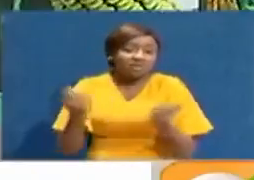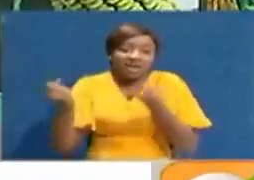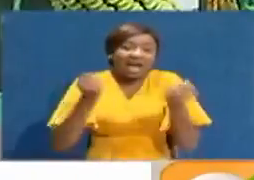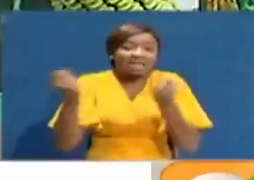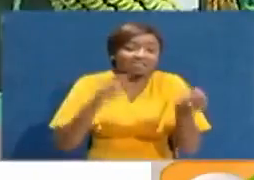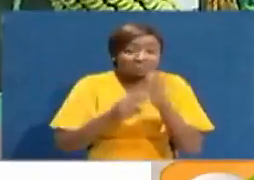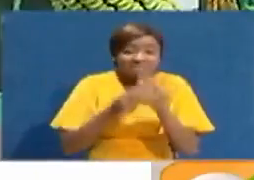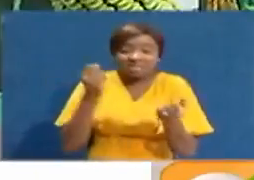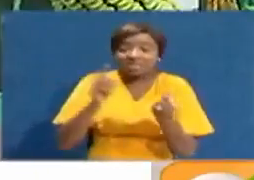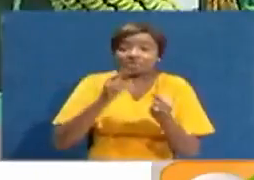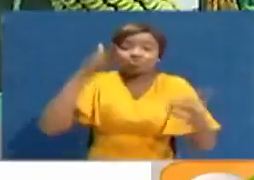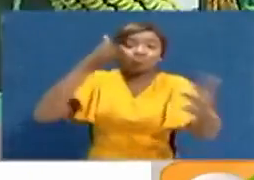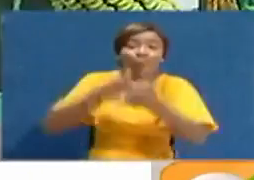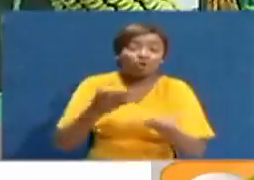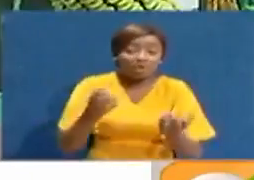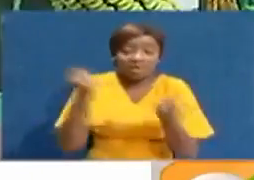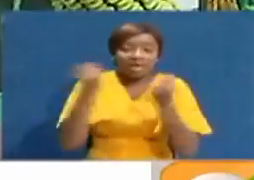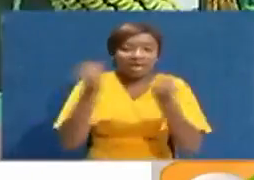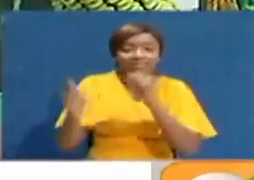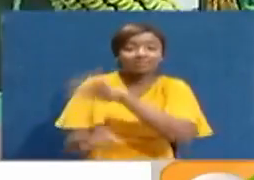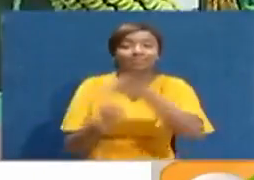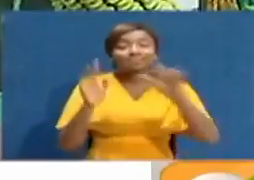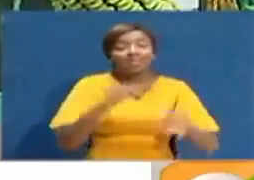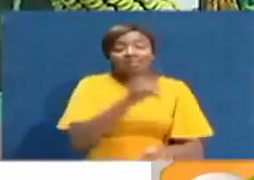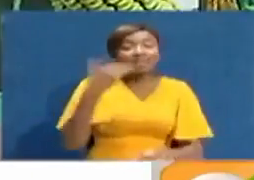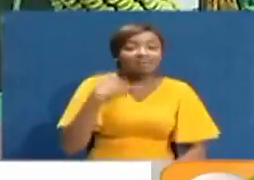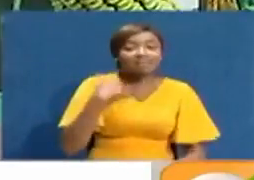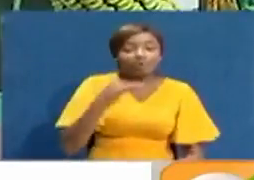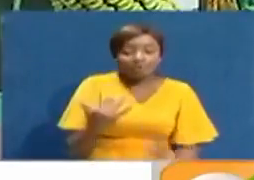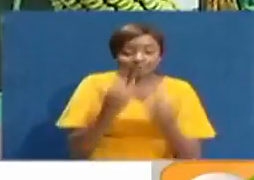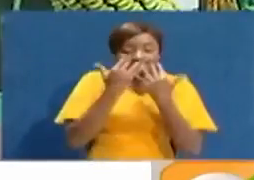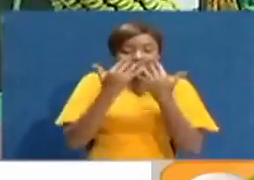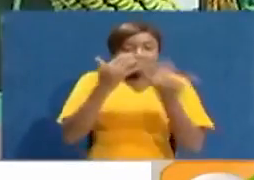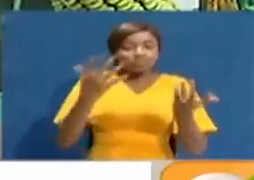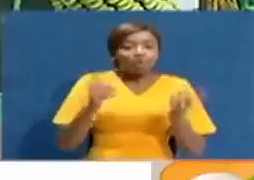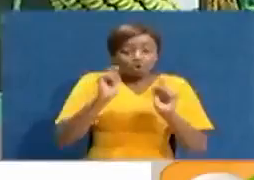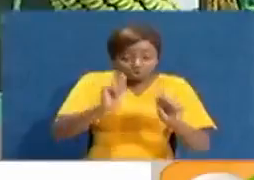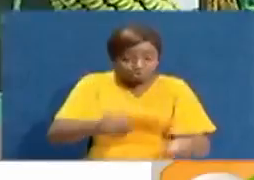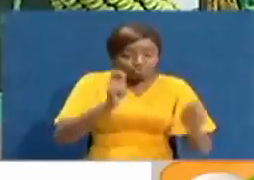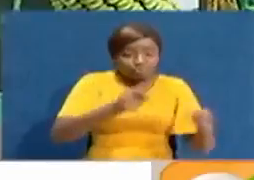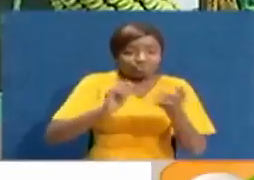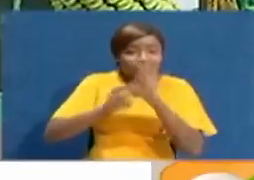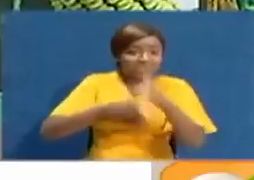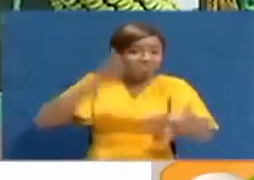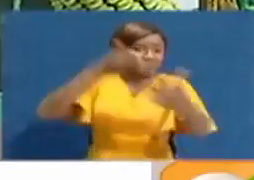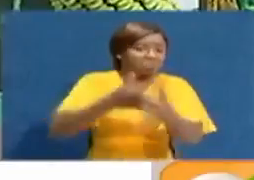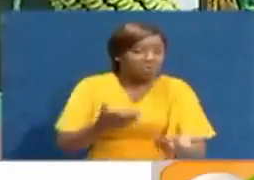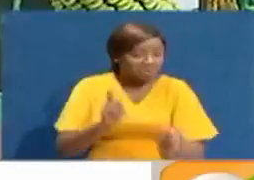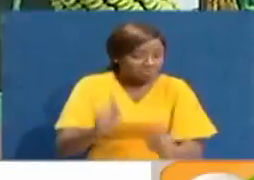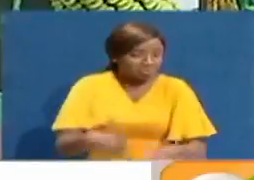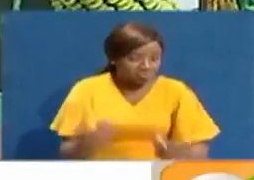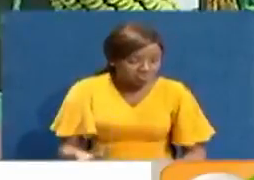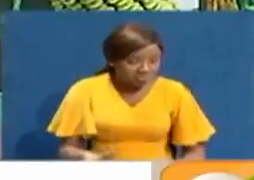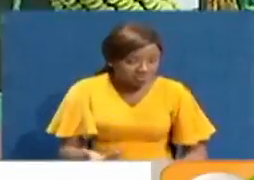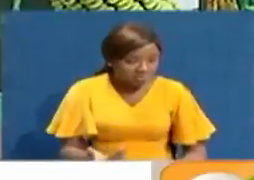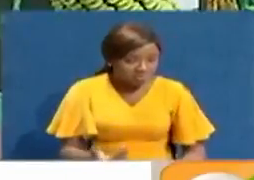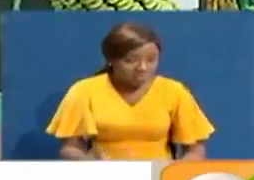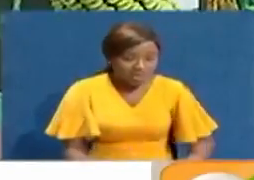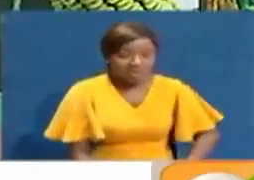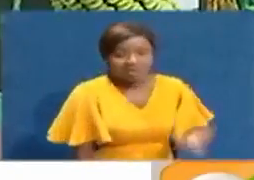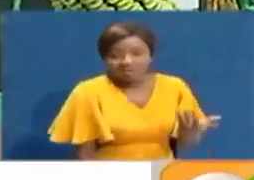What about the oxygen they breathe as they attack residents? And the shoes which help them to run around the villages, will you ban those